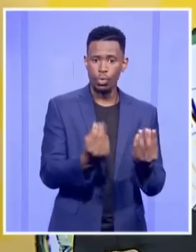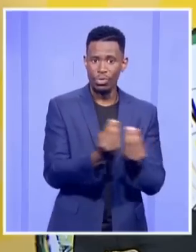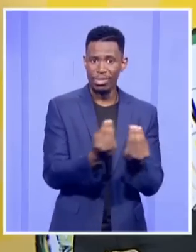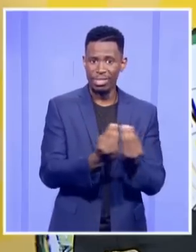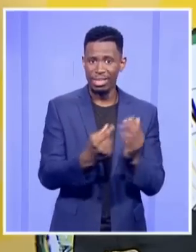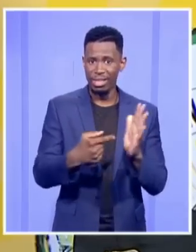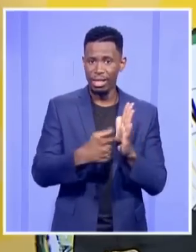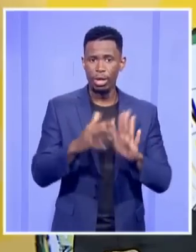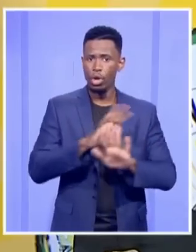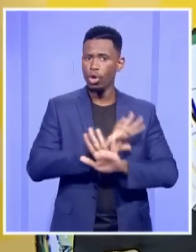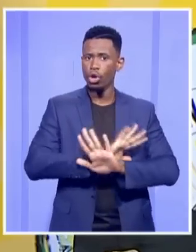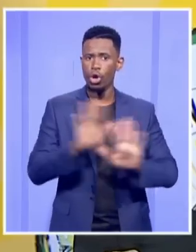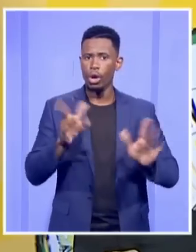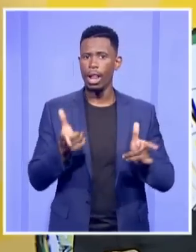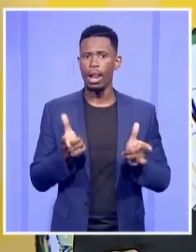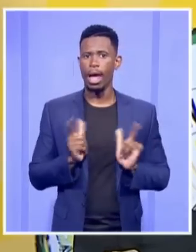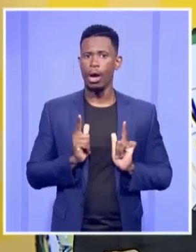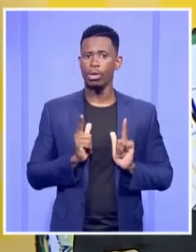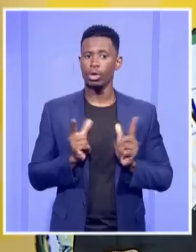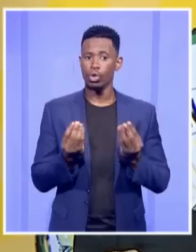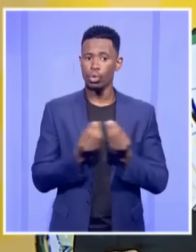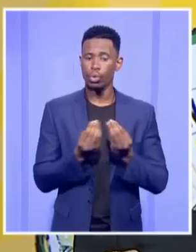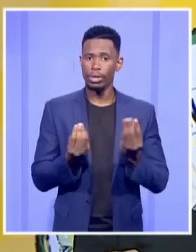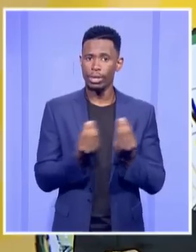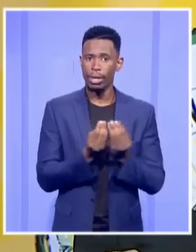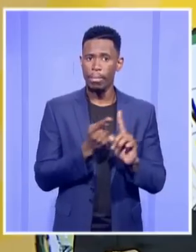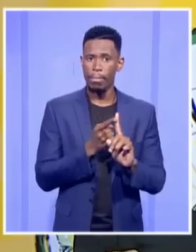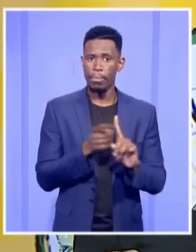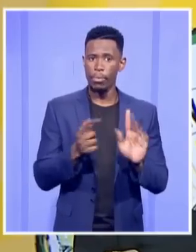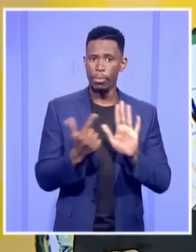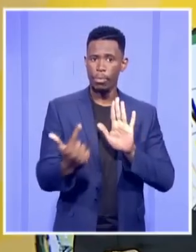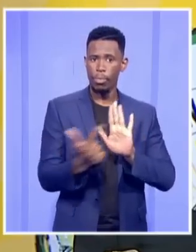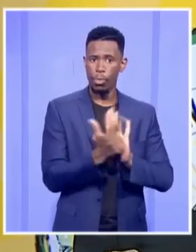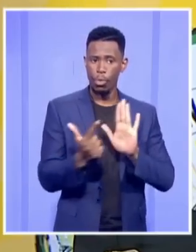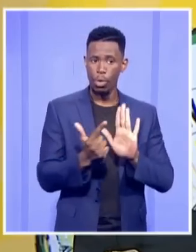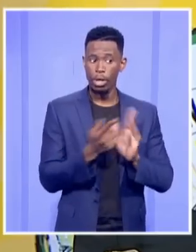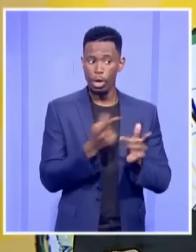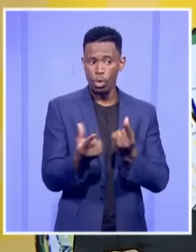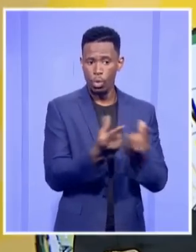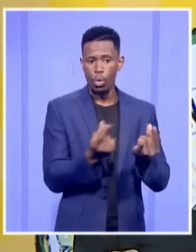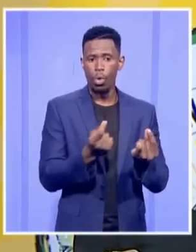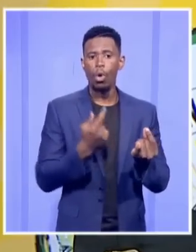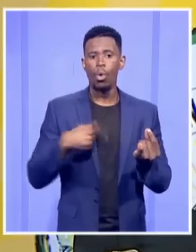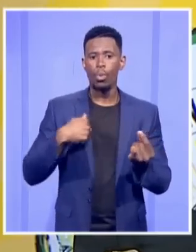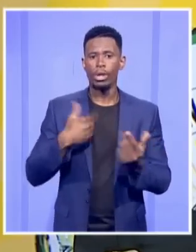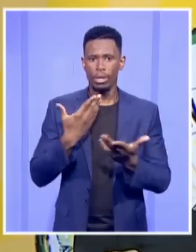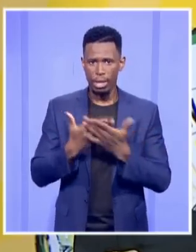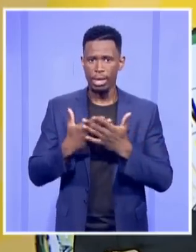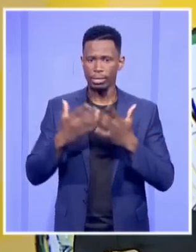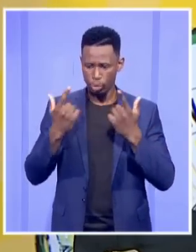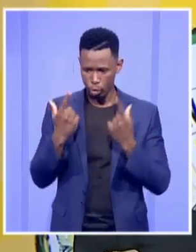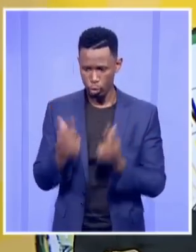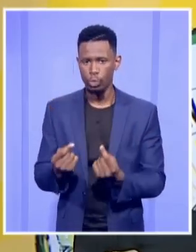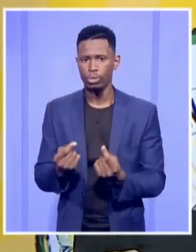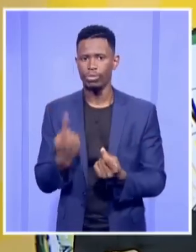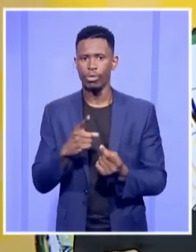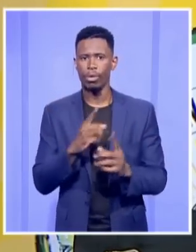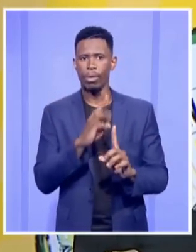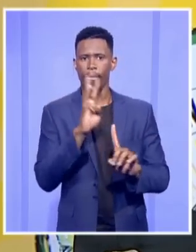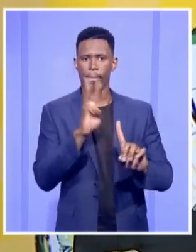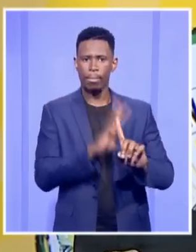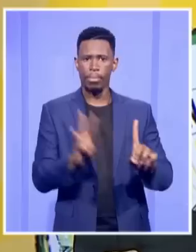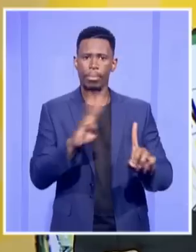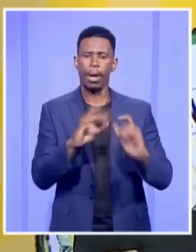not allowed inside conference, will be able to act decisively. And if such actions